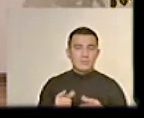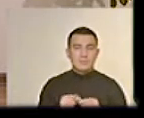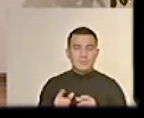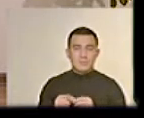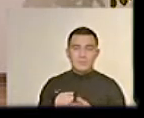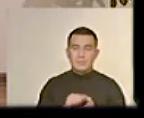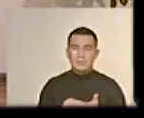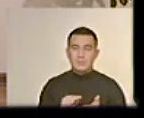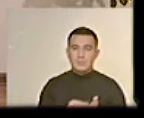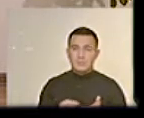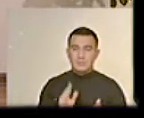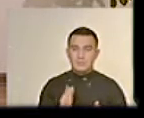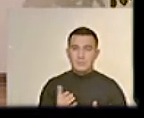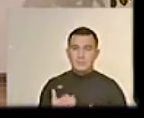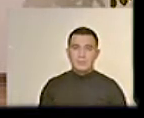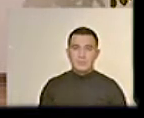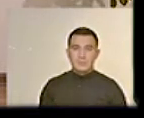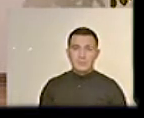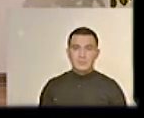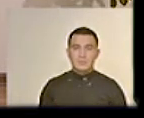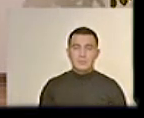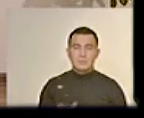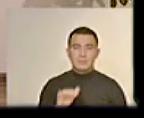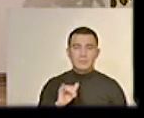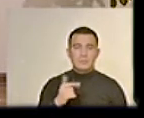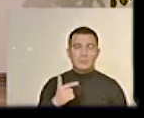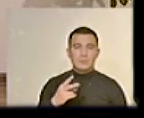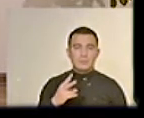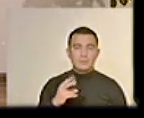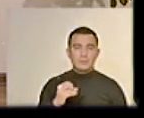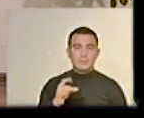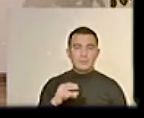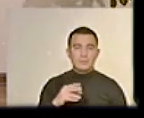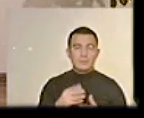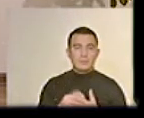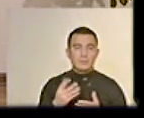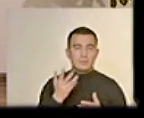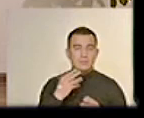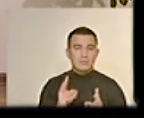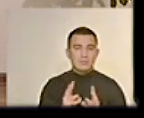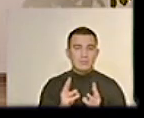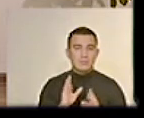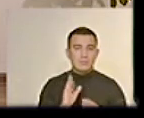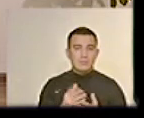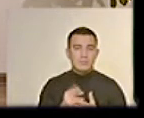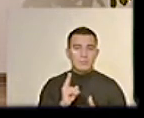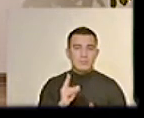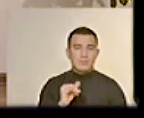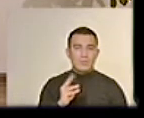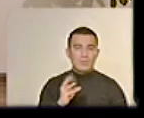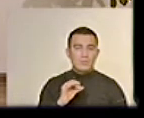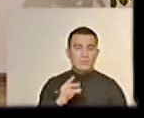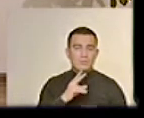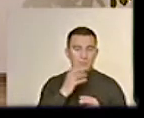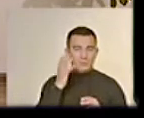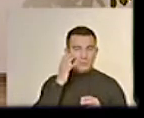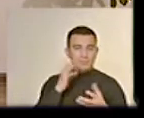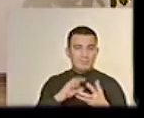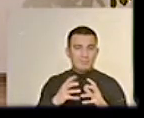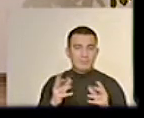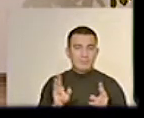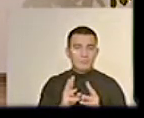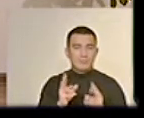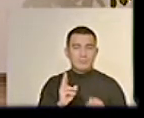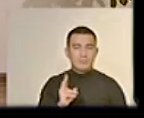olishingiz kerak bo'ladi. E'tibor bering. Uglerod yonganda, ya'ni ko'mir yonganda karbonat